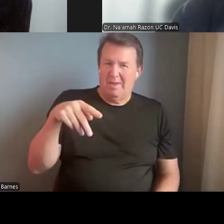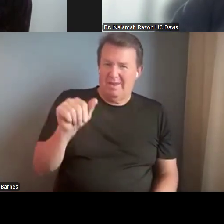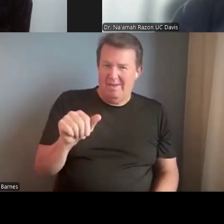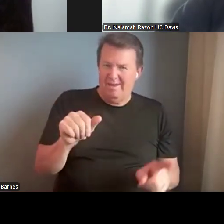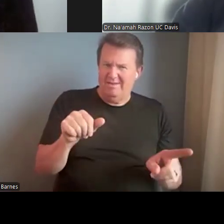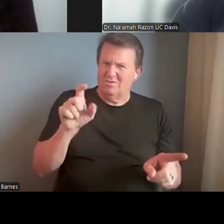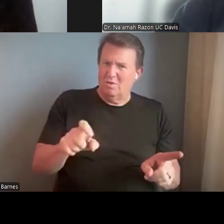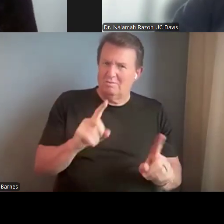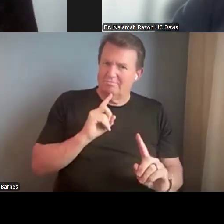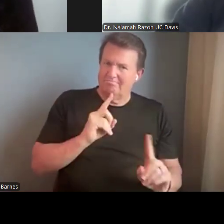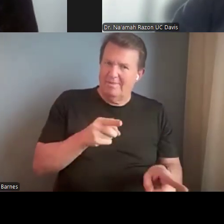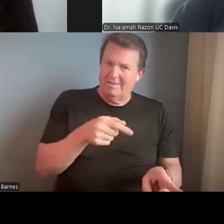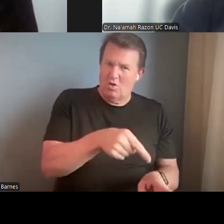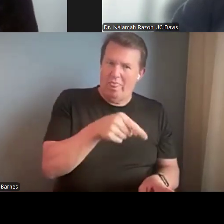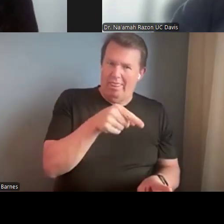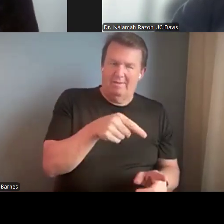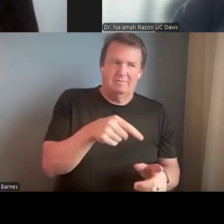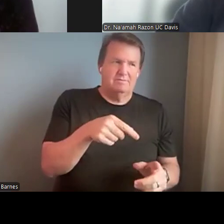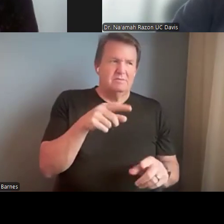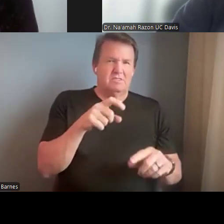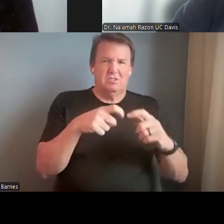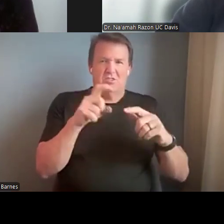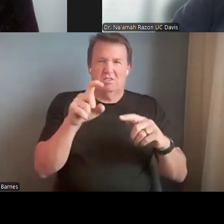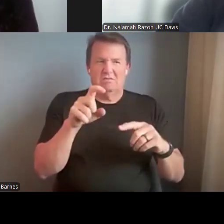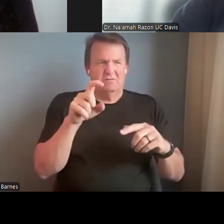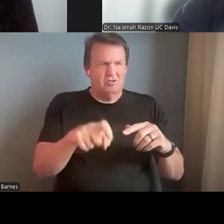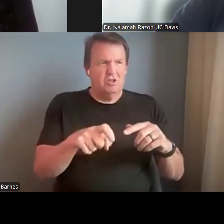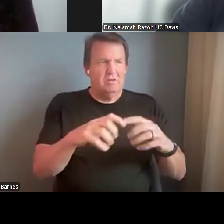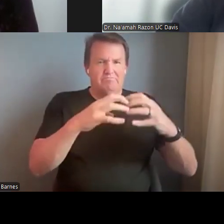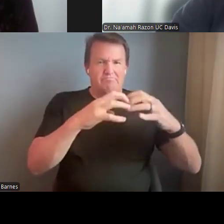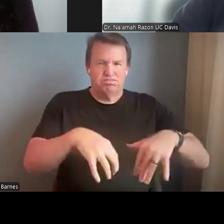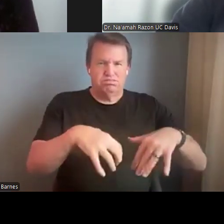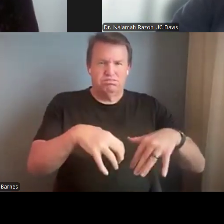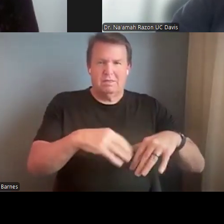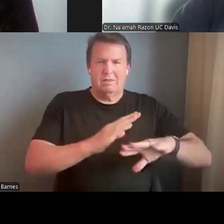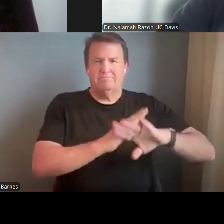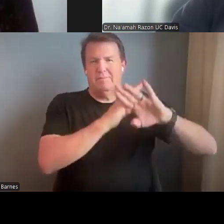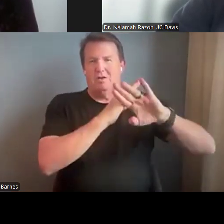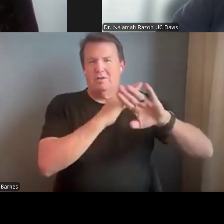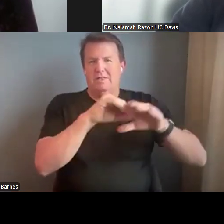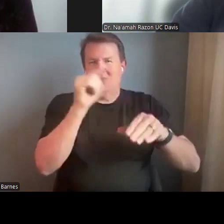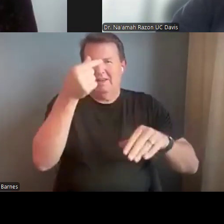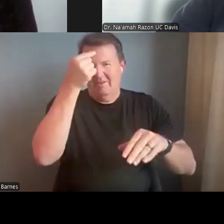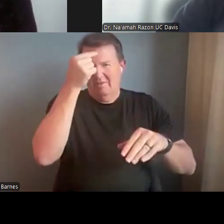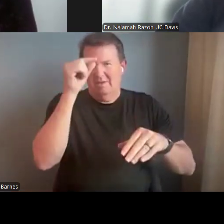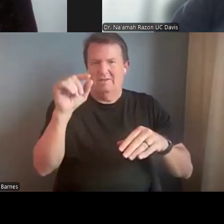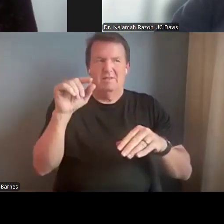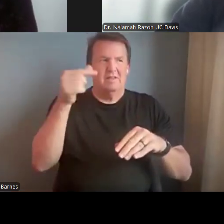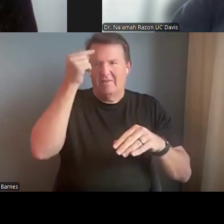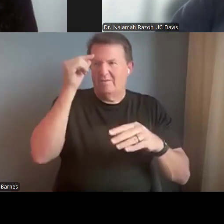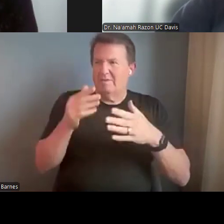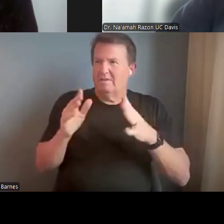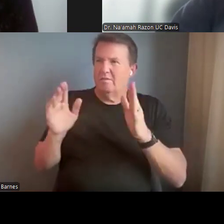that, right? It's supposed to be breaking down the silos in government. It's supposed to be a whole of government approach to how we build a better California